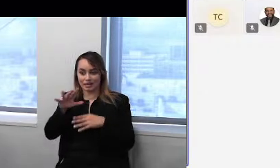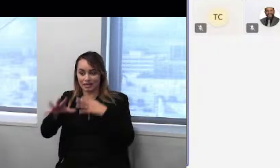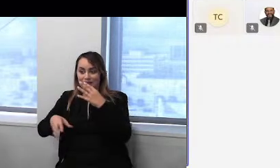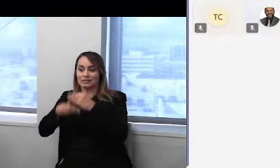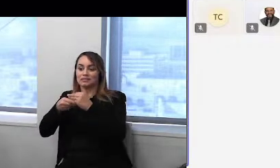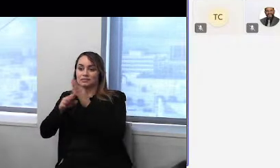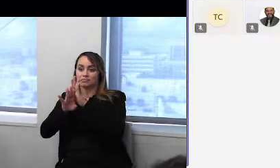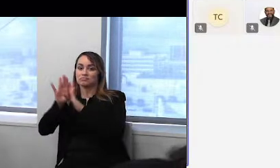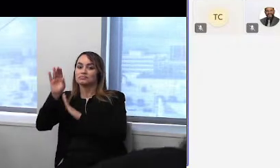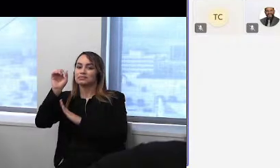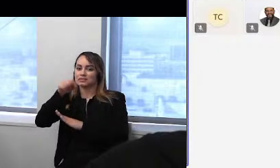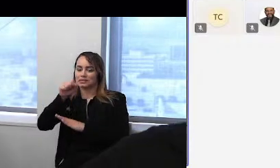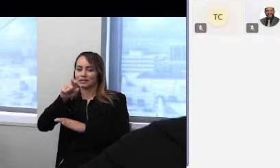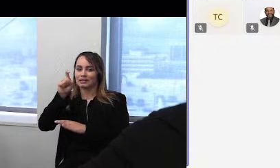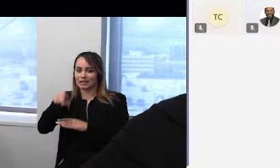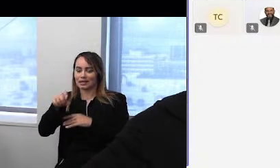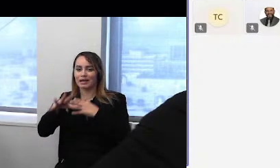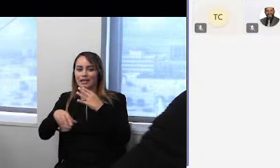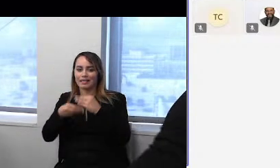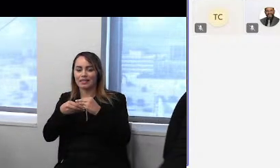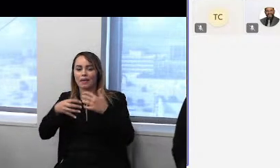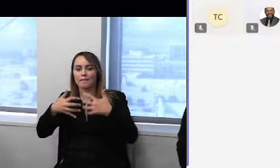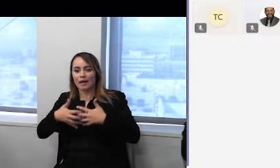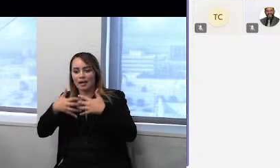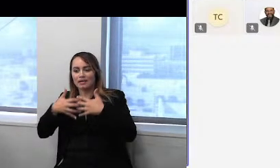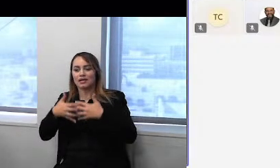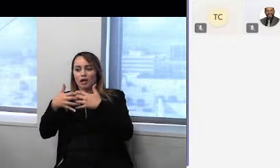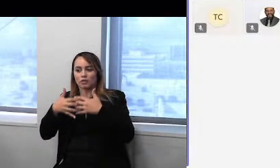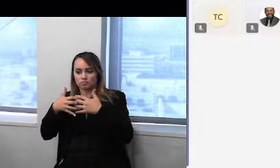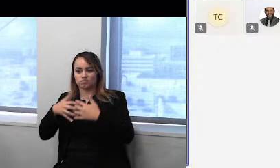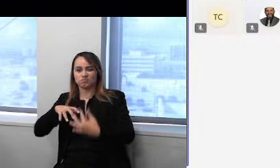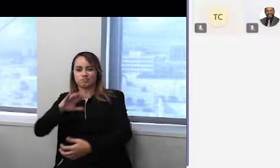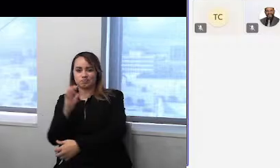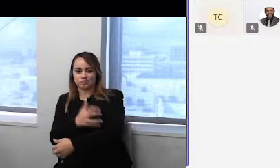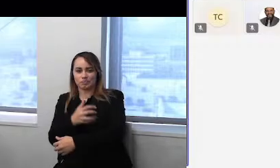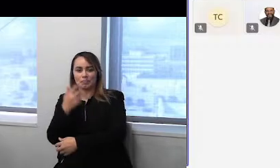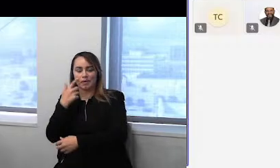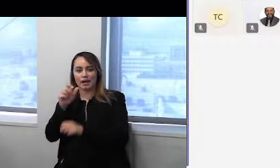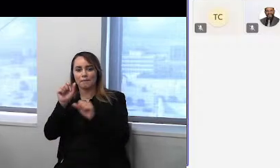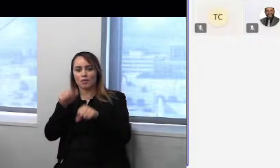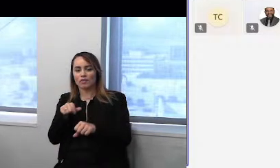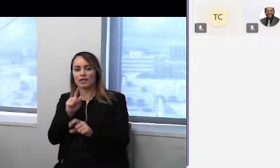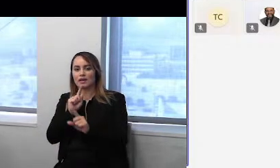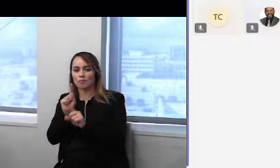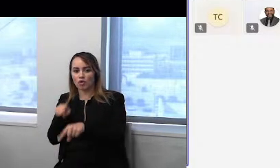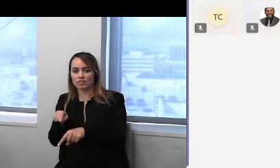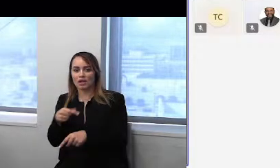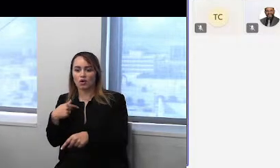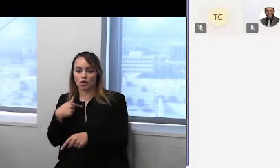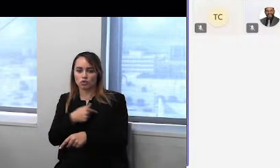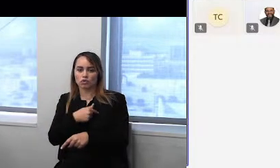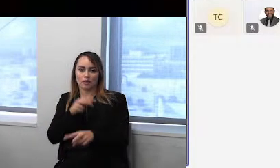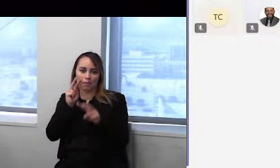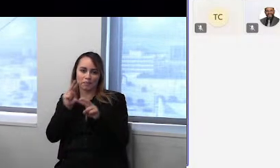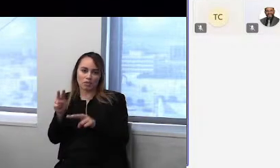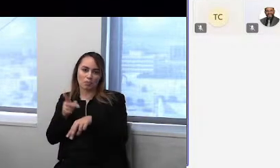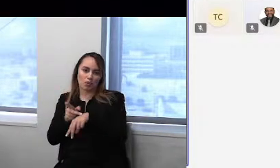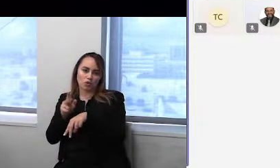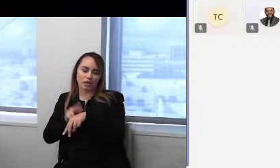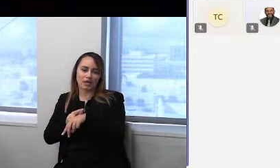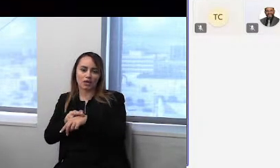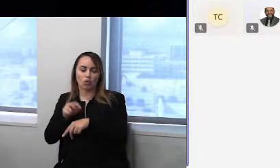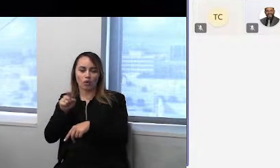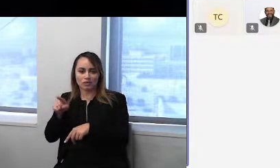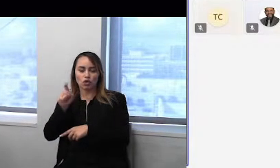a system to rapidly respond to the ramp rates that we're facing in Puerto Rico. That needs to be handled so we don't